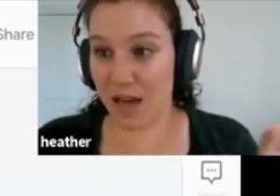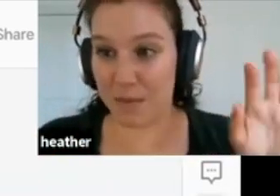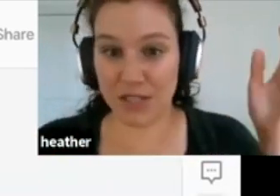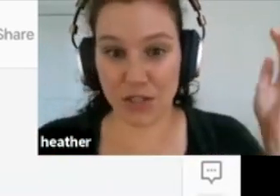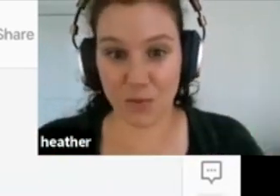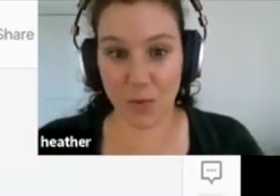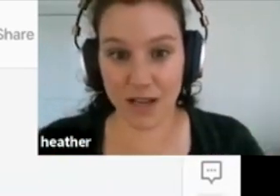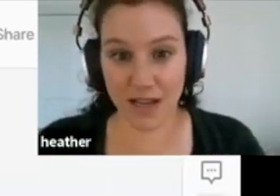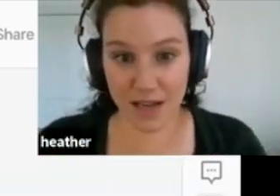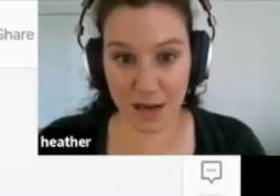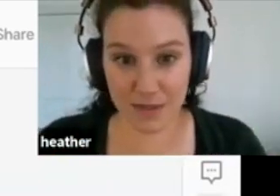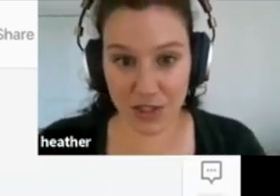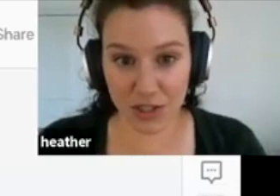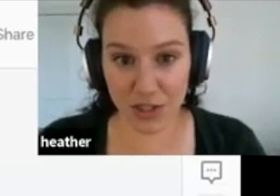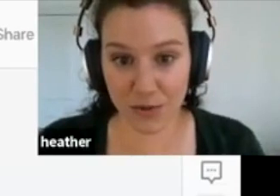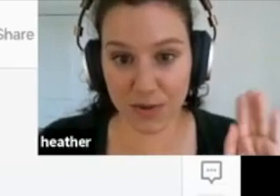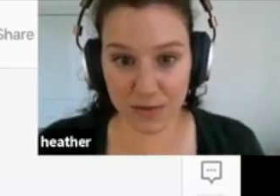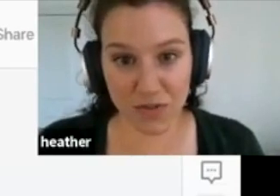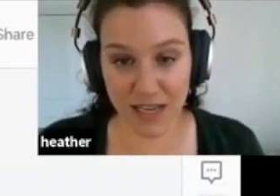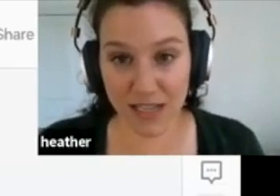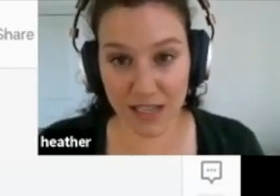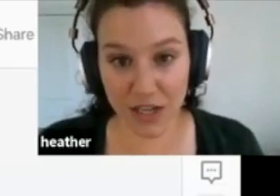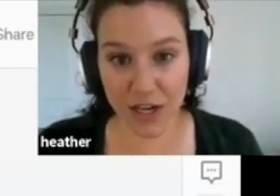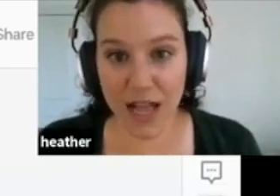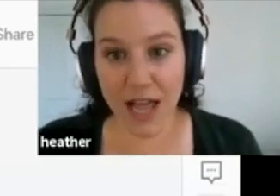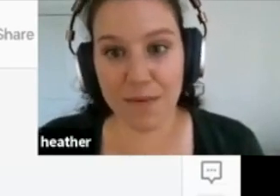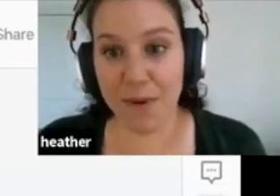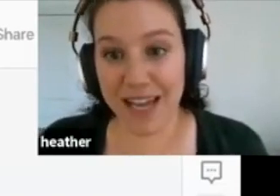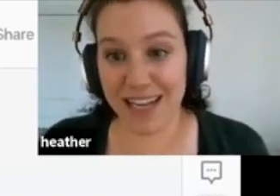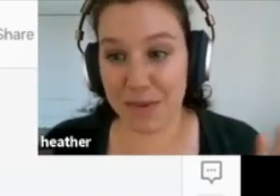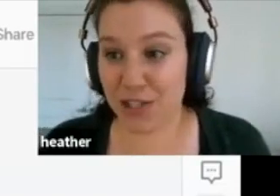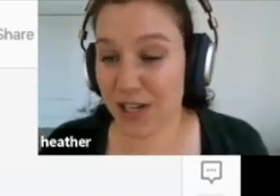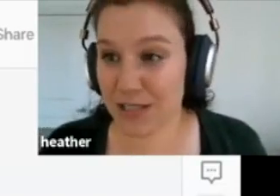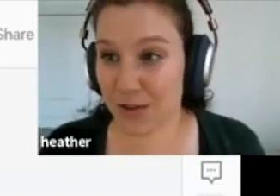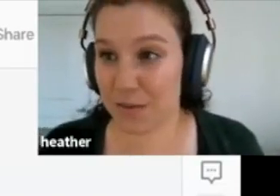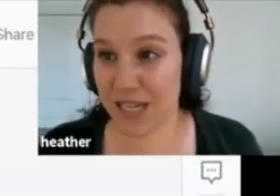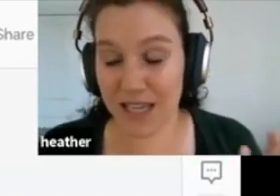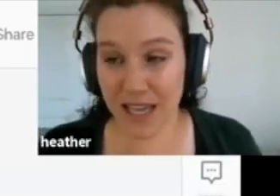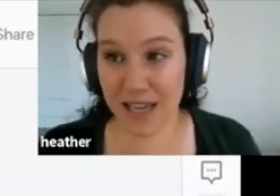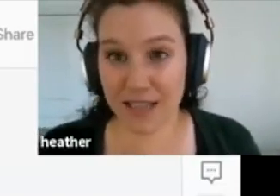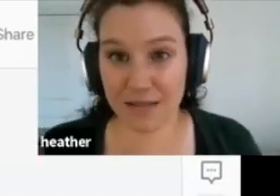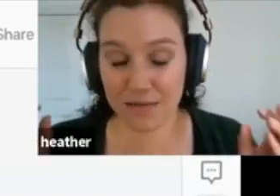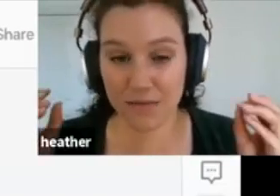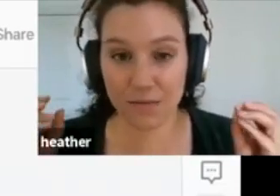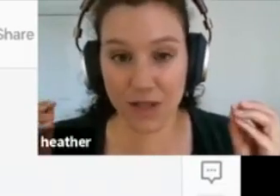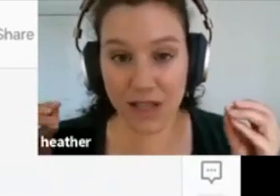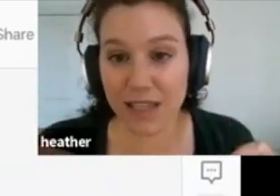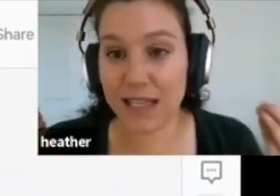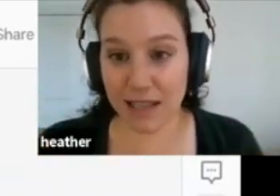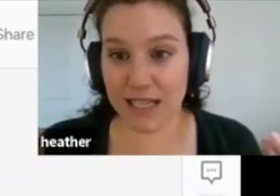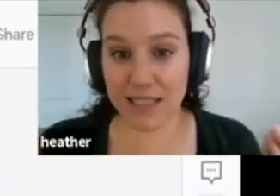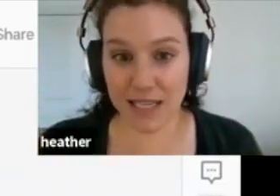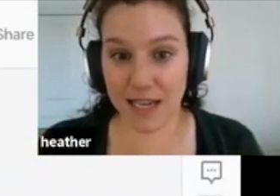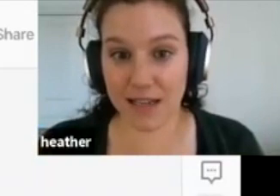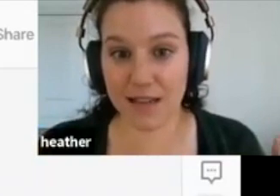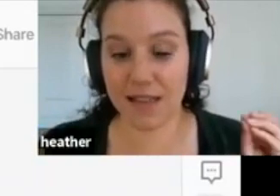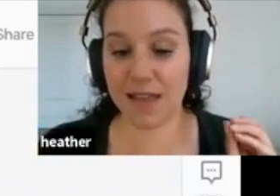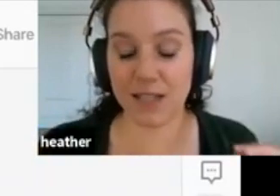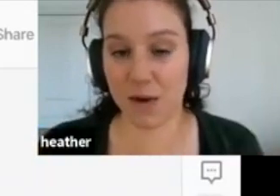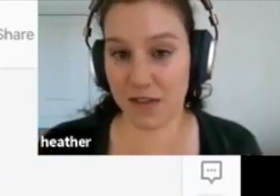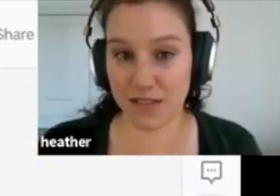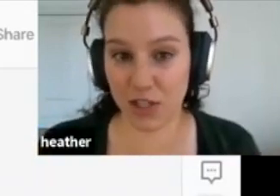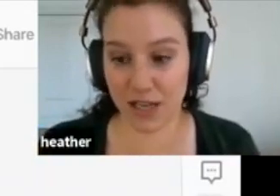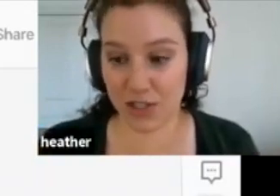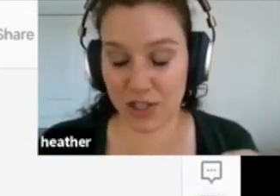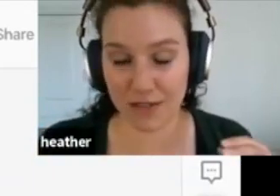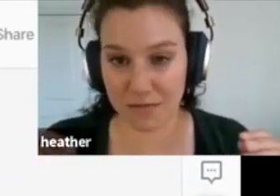between composition 1 and composition 2 right here, but in my transcript, I can't cleanly see that that's